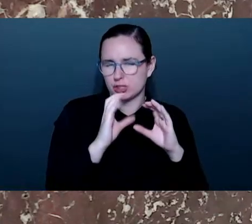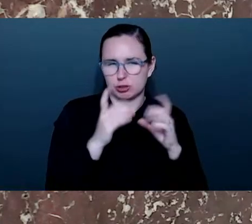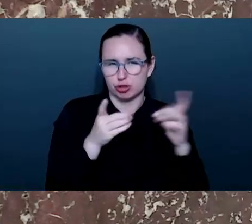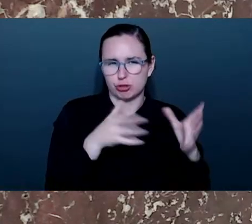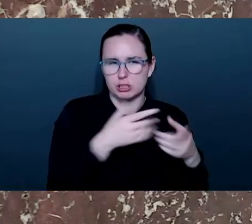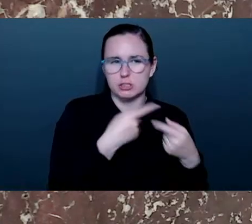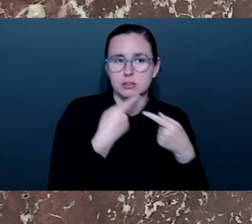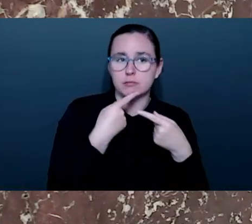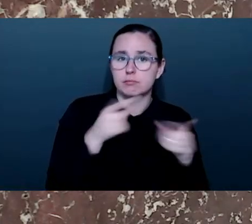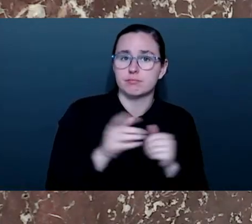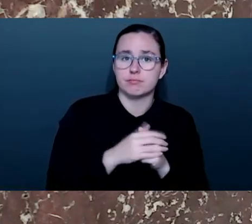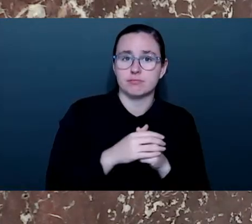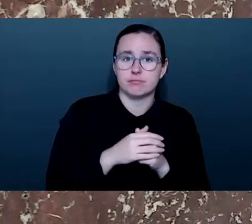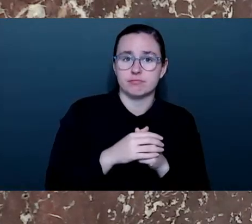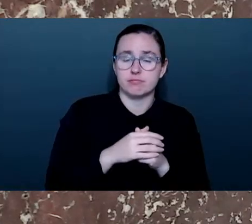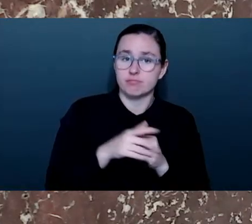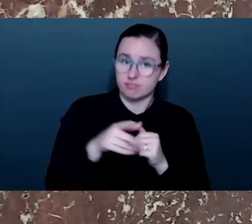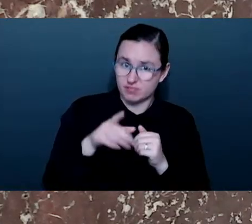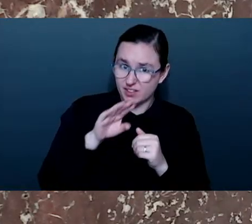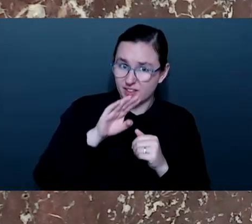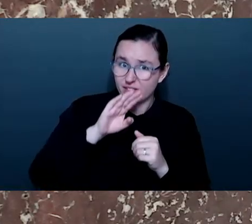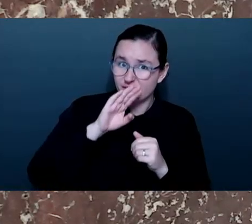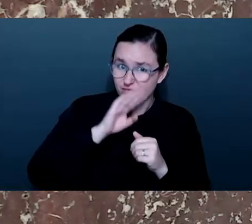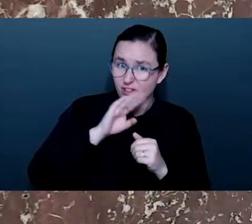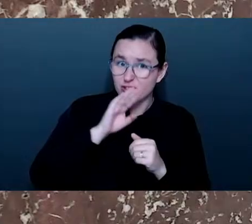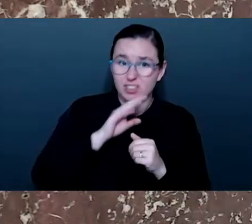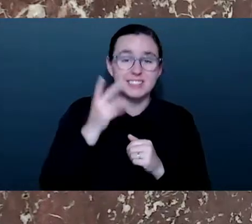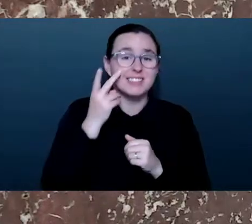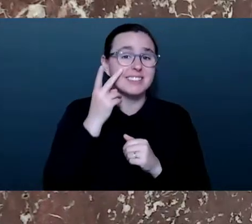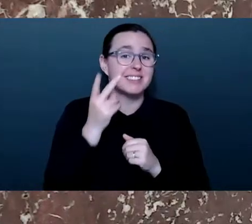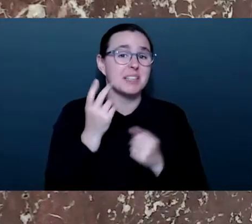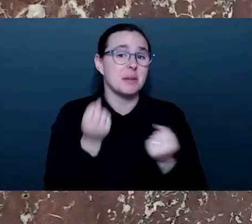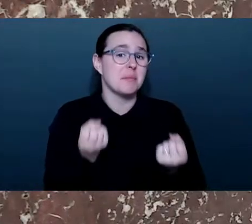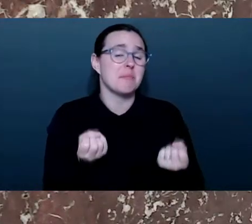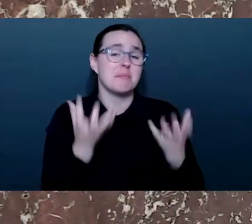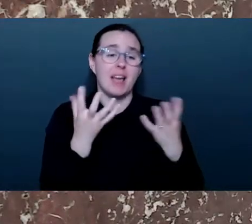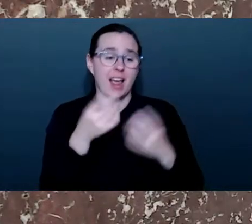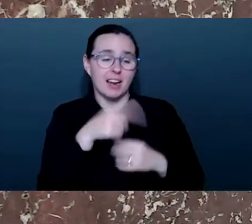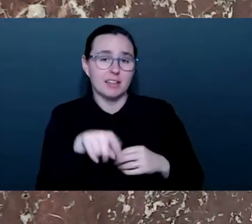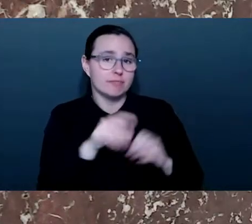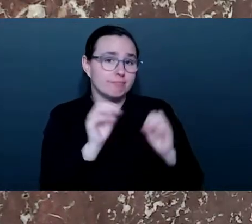of unhoused and people who are suffering from mental health.